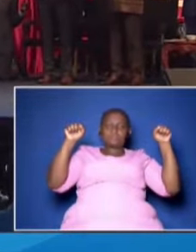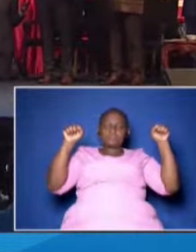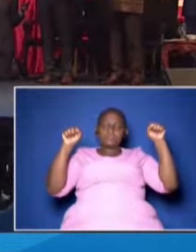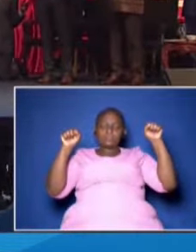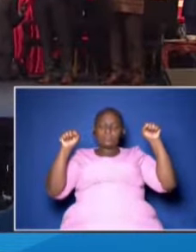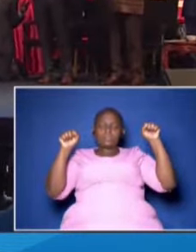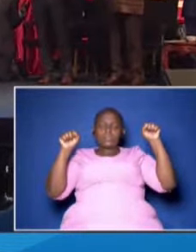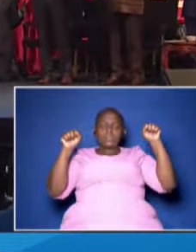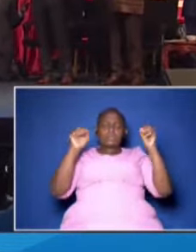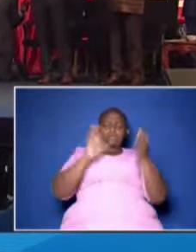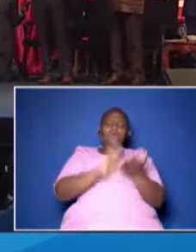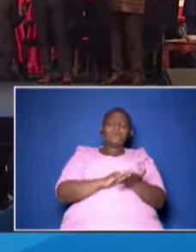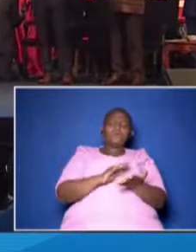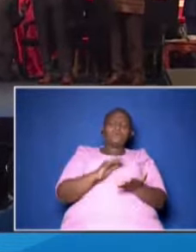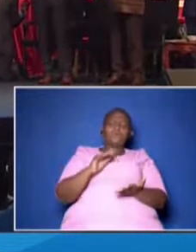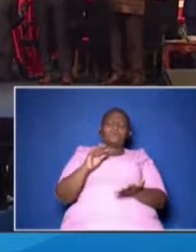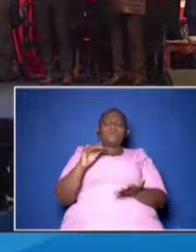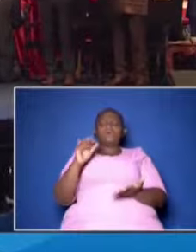L